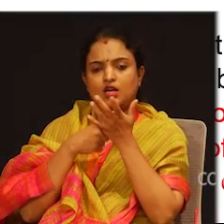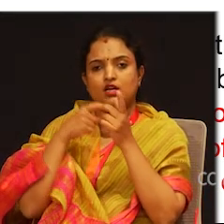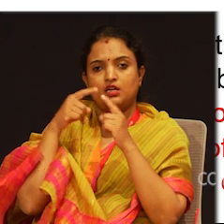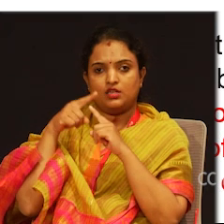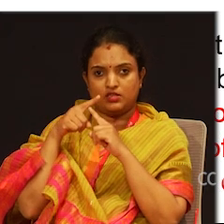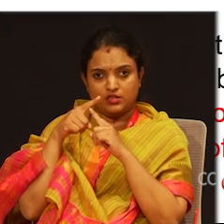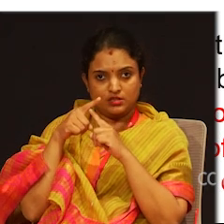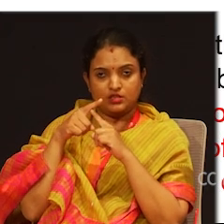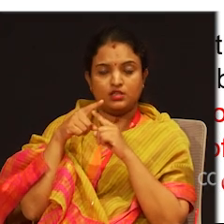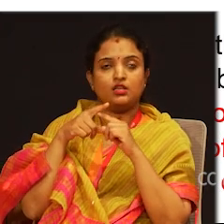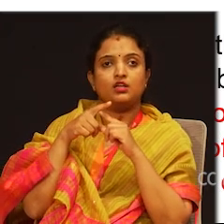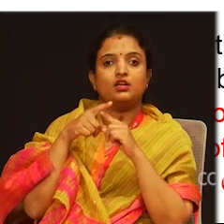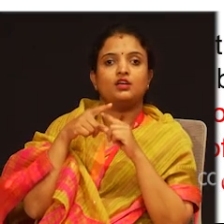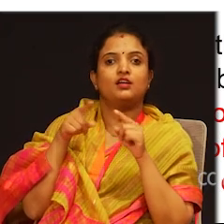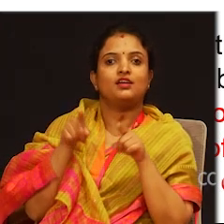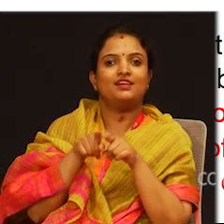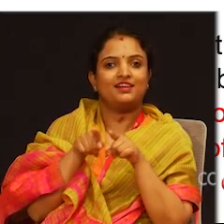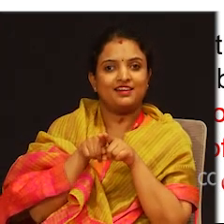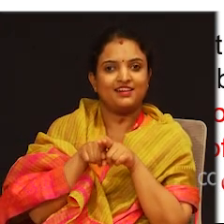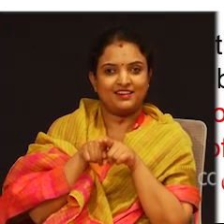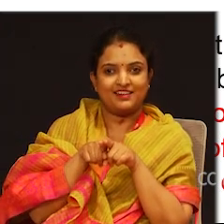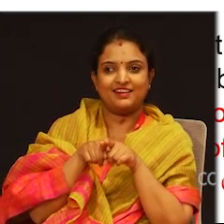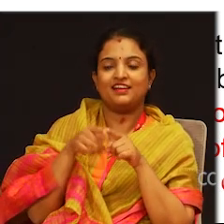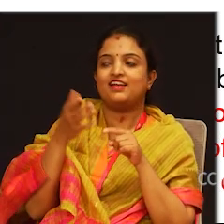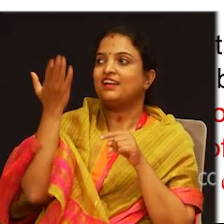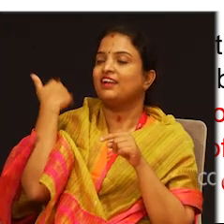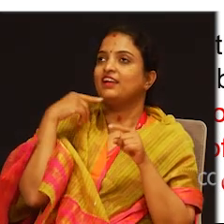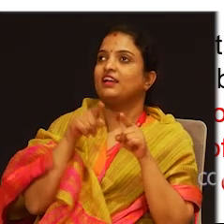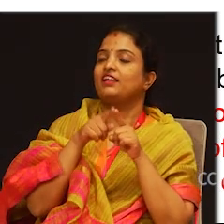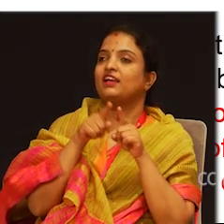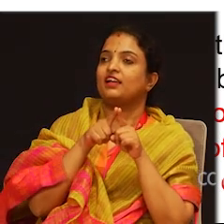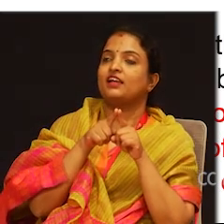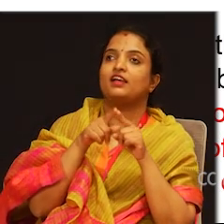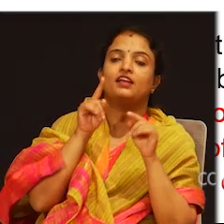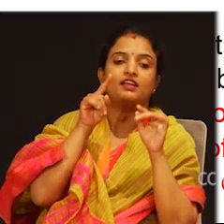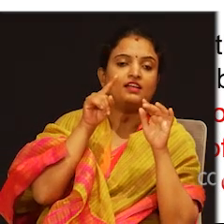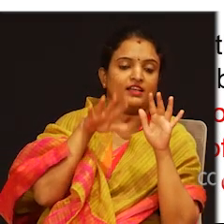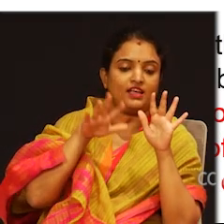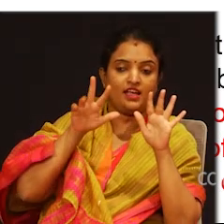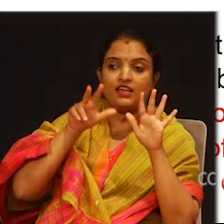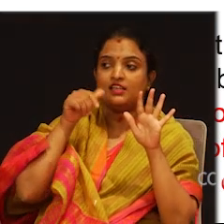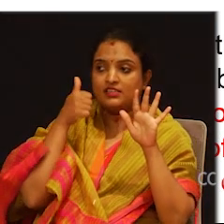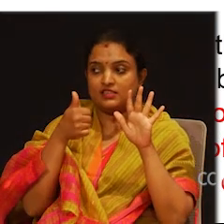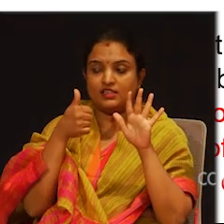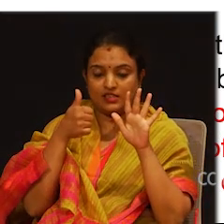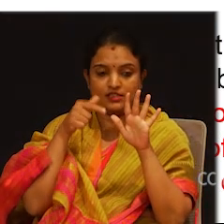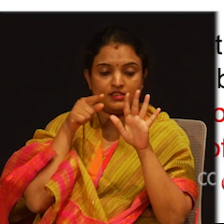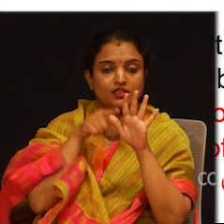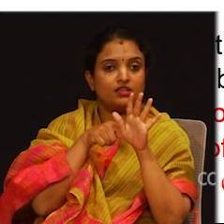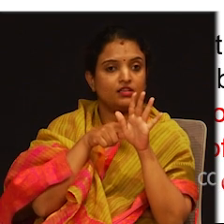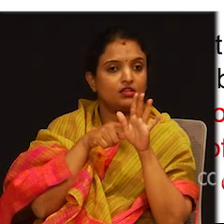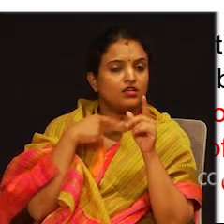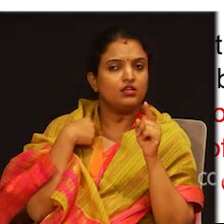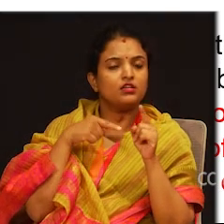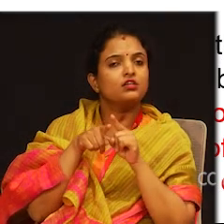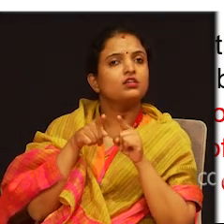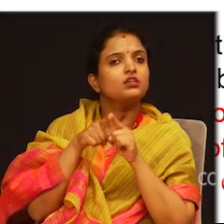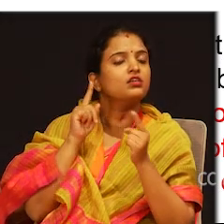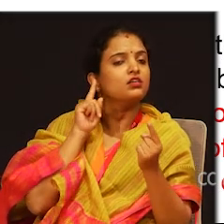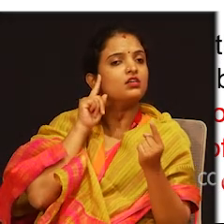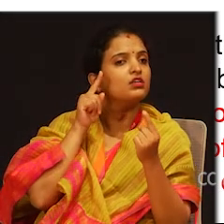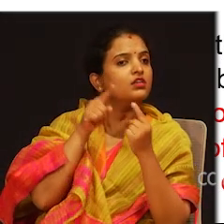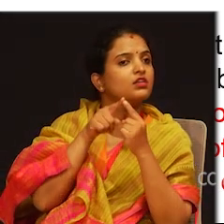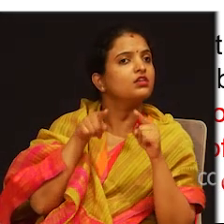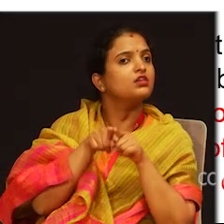not 16 years old, okay, way back in 86, our goal was just